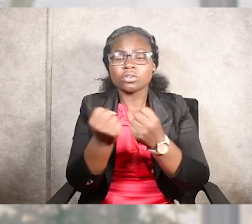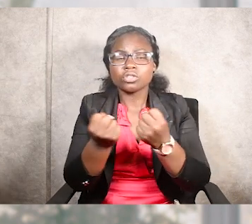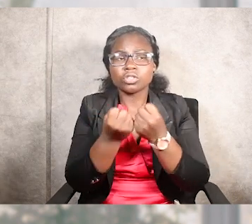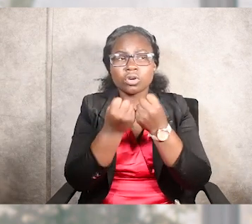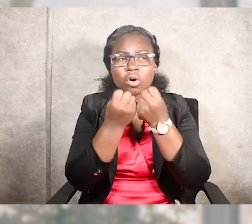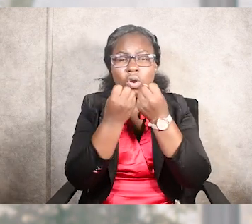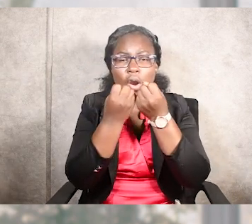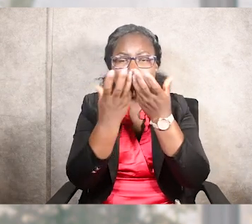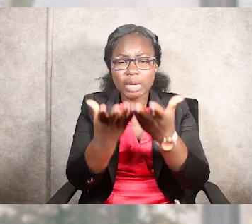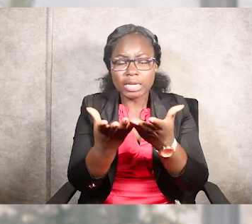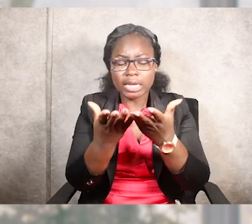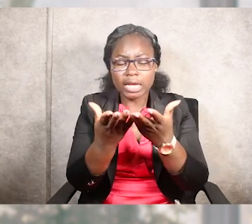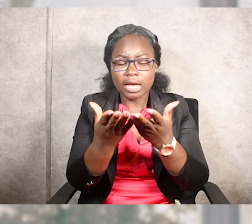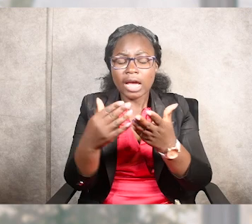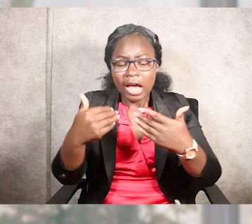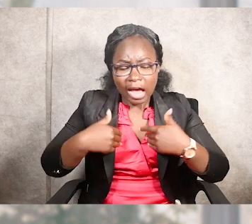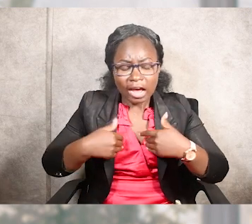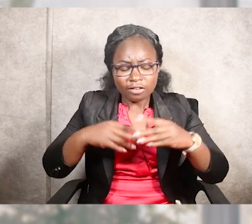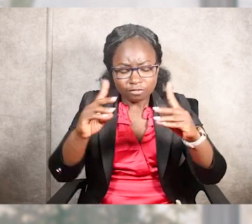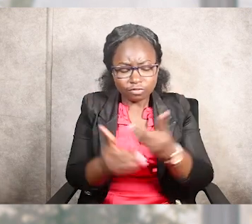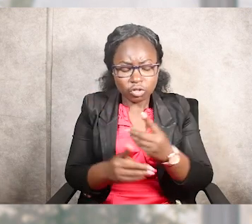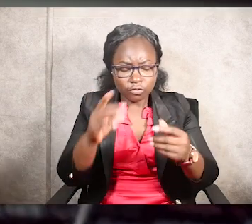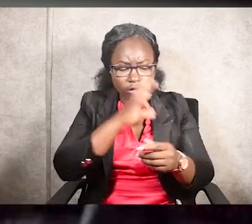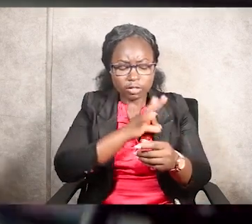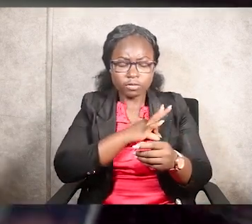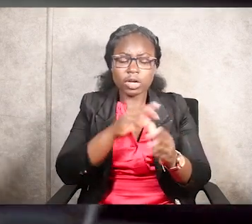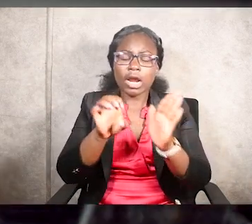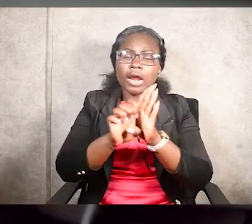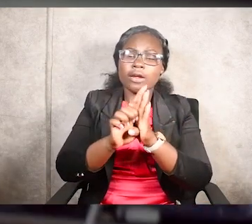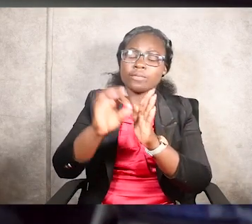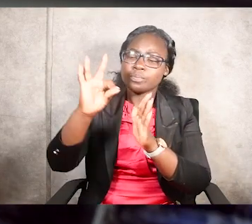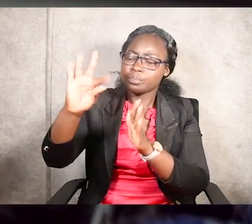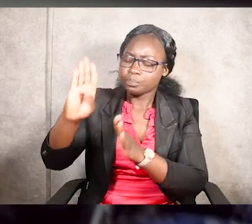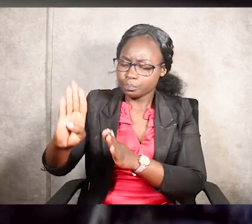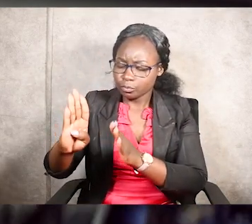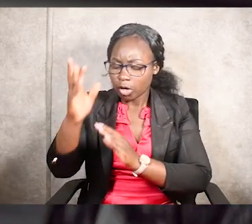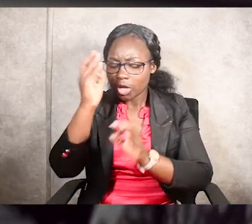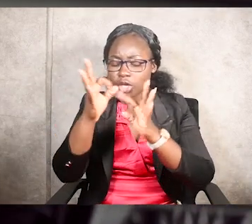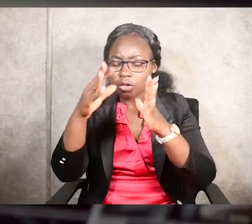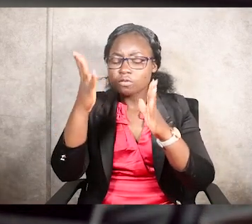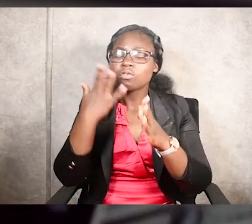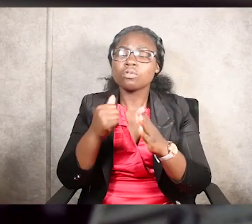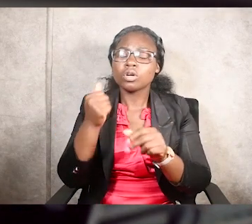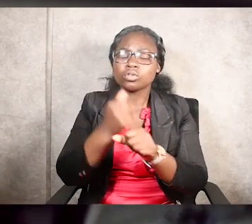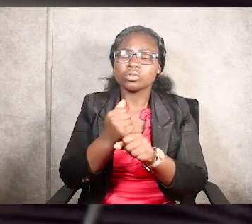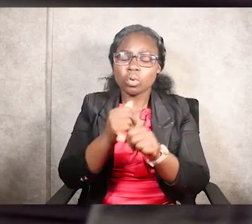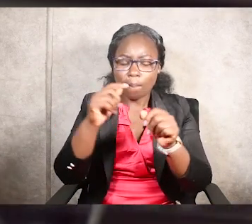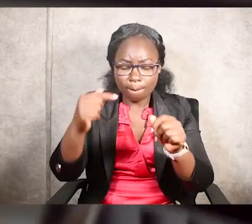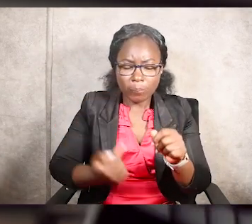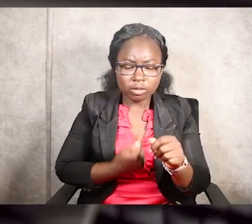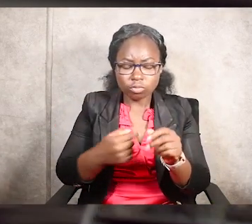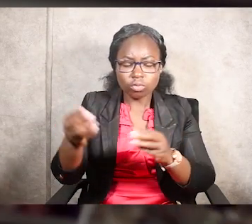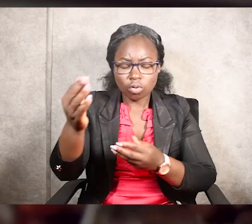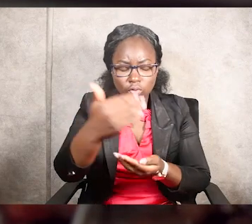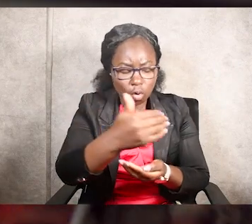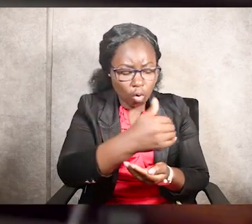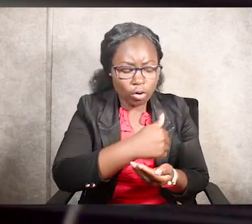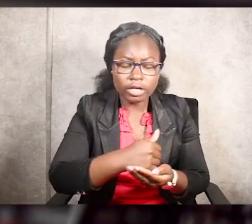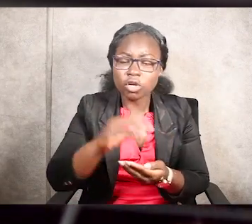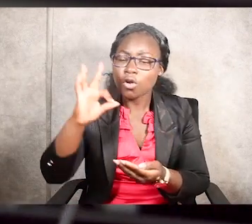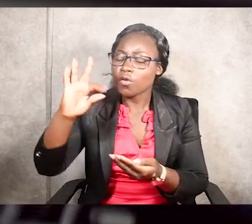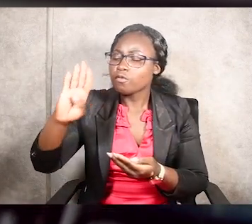have different benefits. For example, Facebook. If you want to do personal connections and business pages, Facebook will be better for